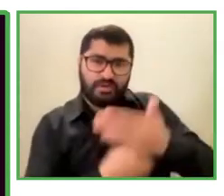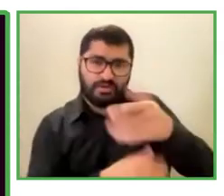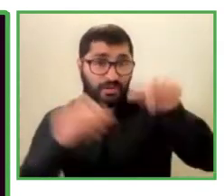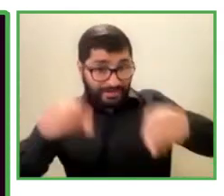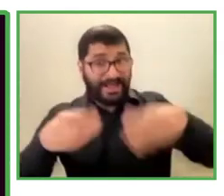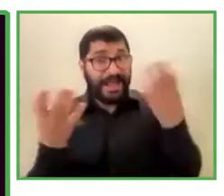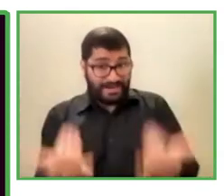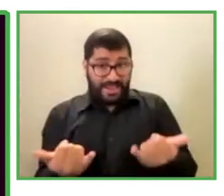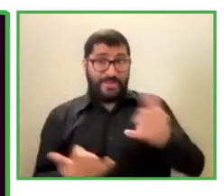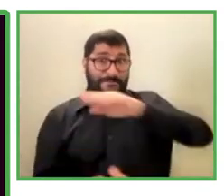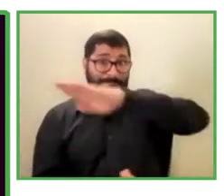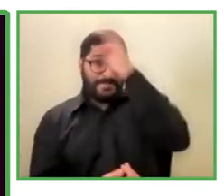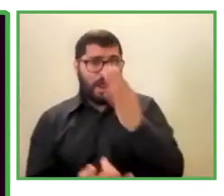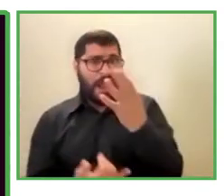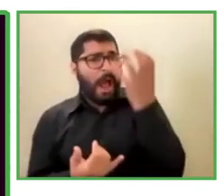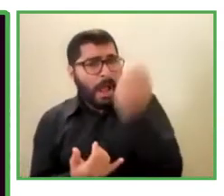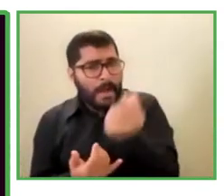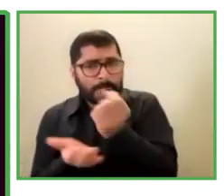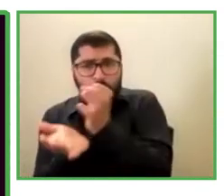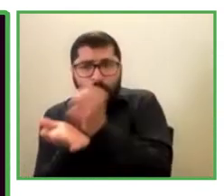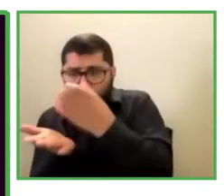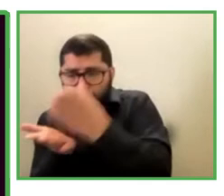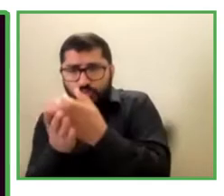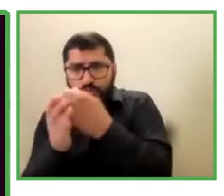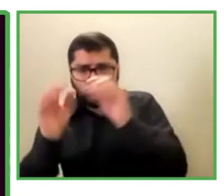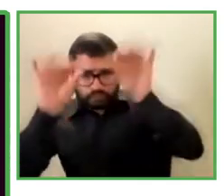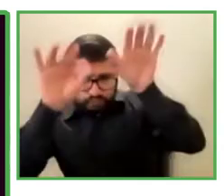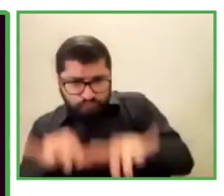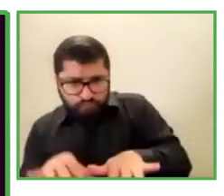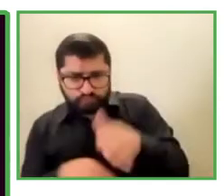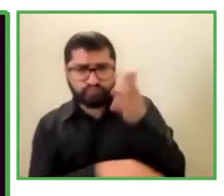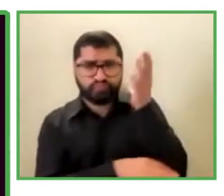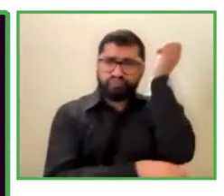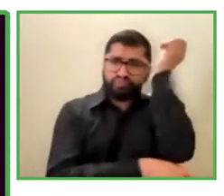online courses that are free